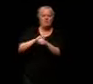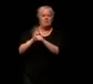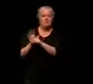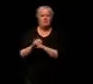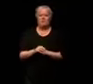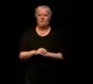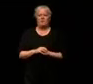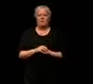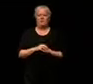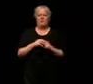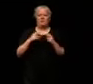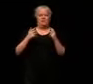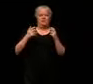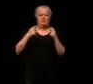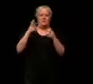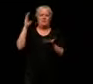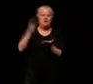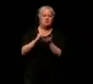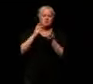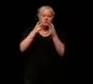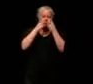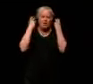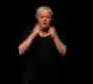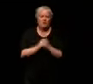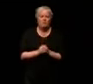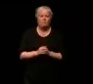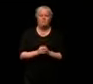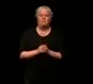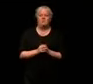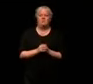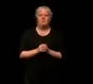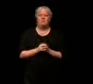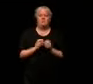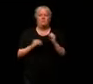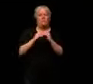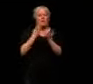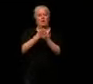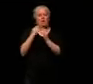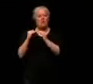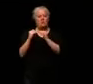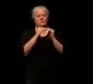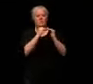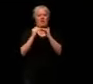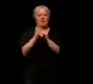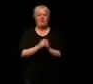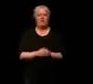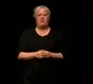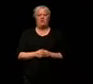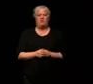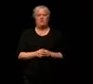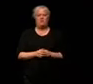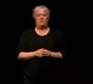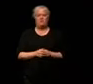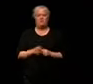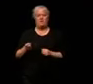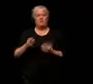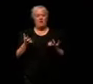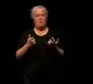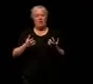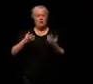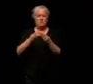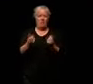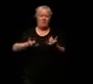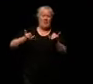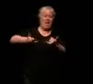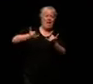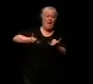And economic uncertainty. They are demanding that we put forward immediate solutions. Not just long-term investments.